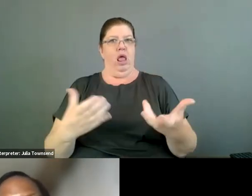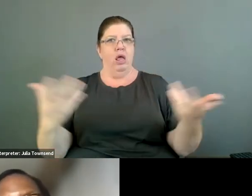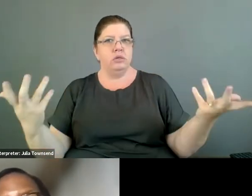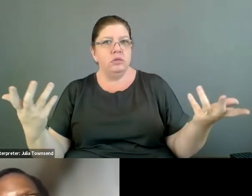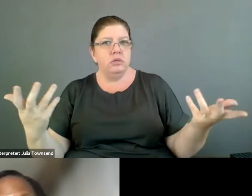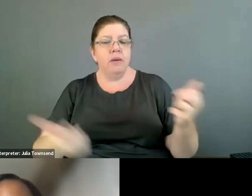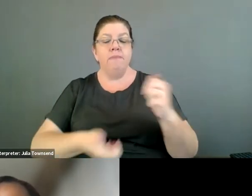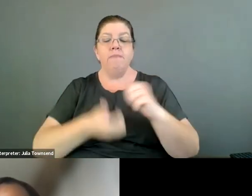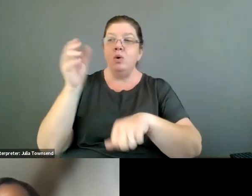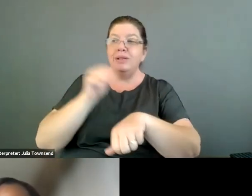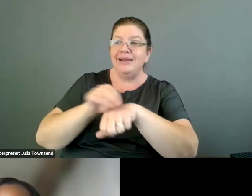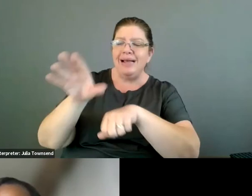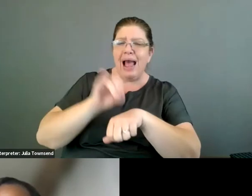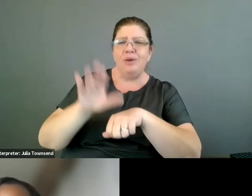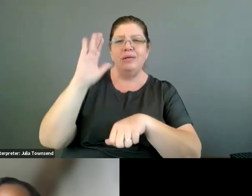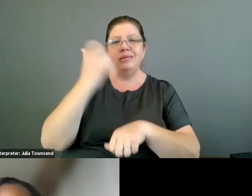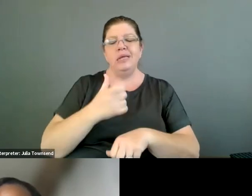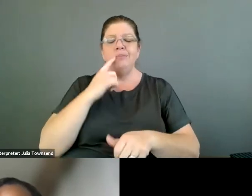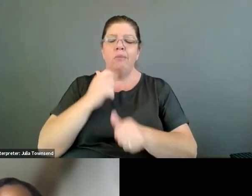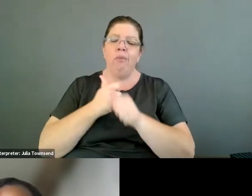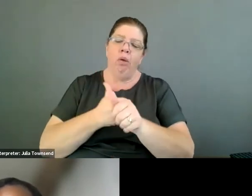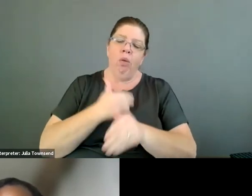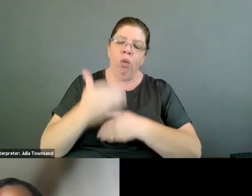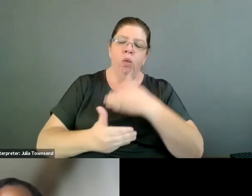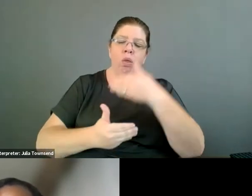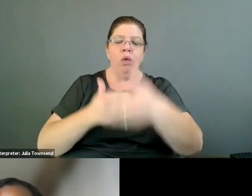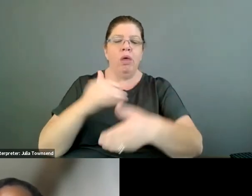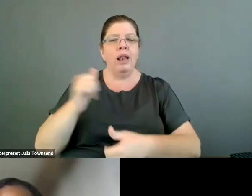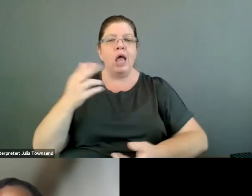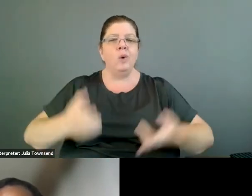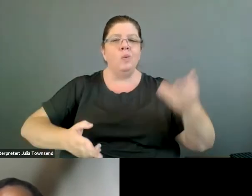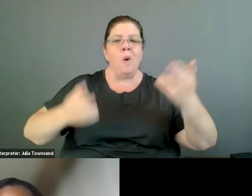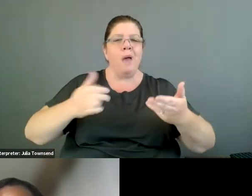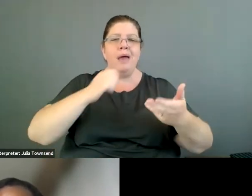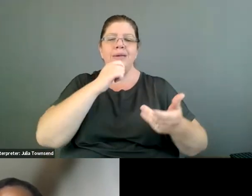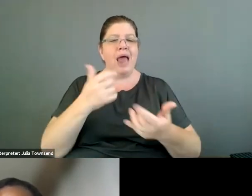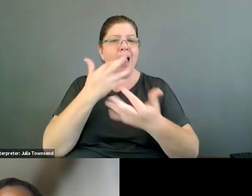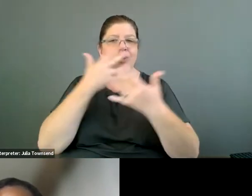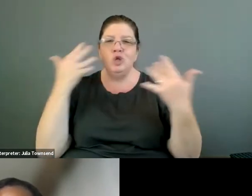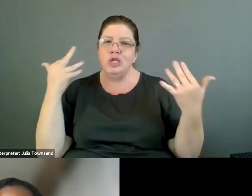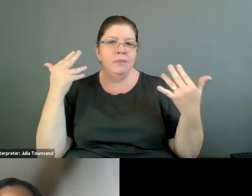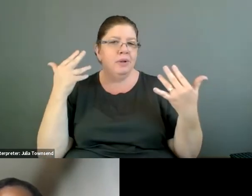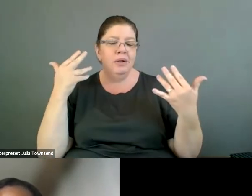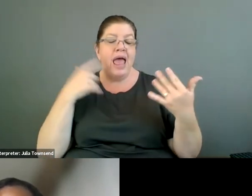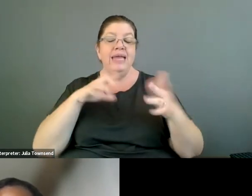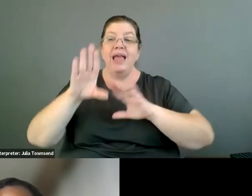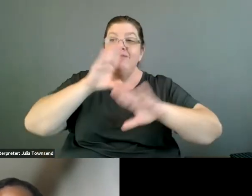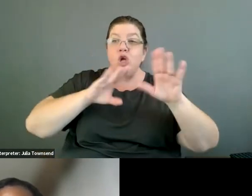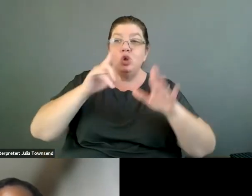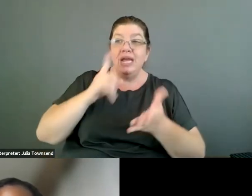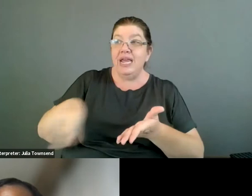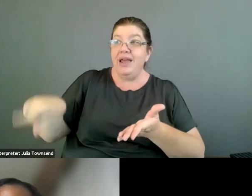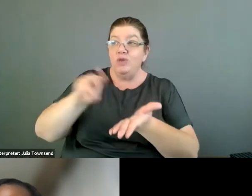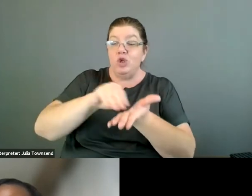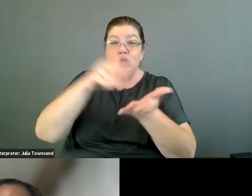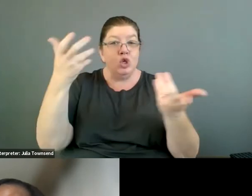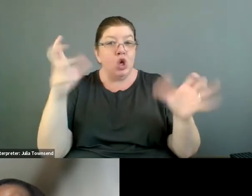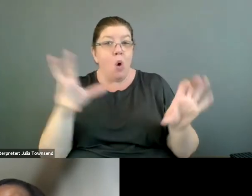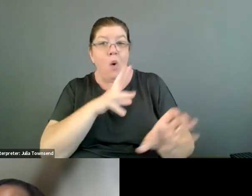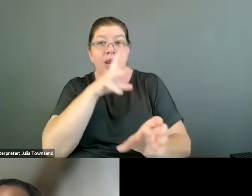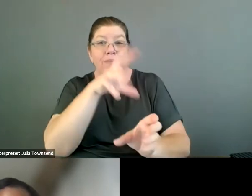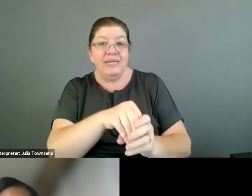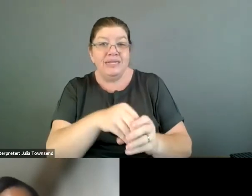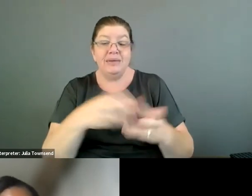of the counselors seem robotic at times and aren't very personable and even get frustrated when the students don't want to participate in